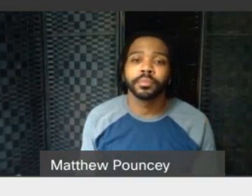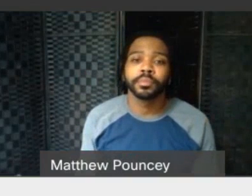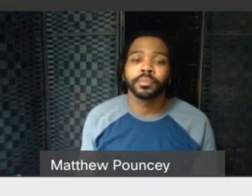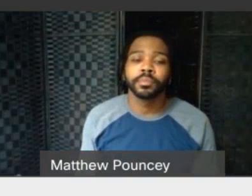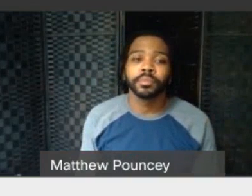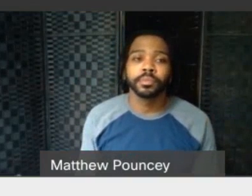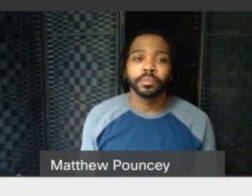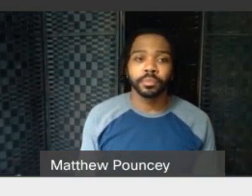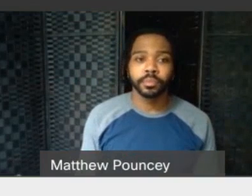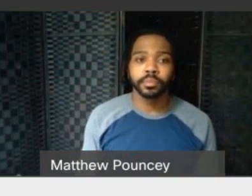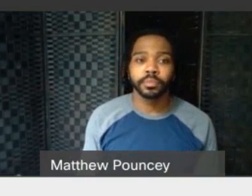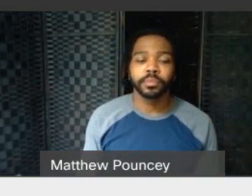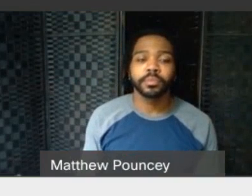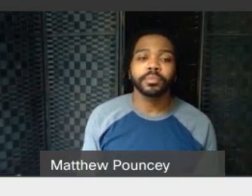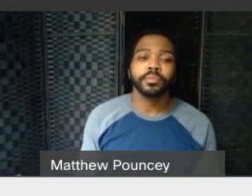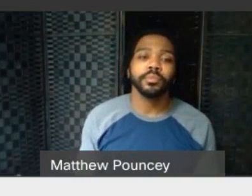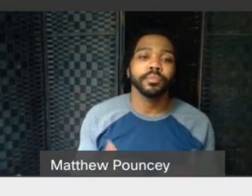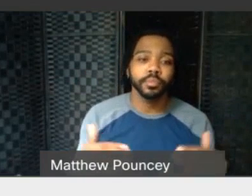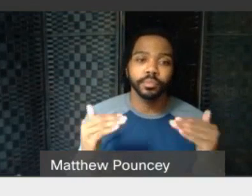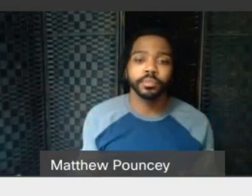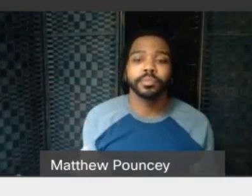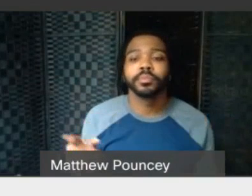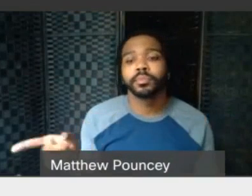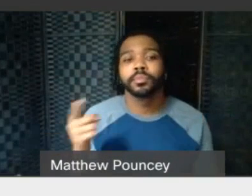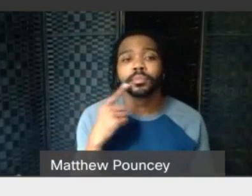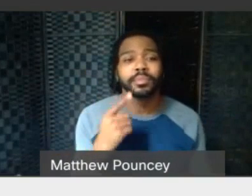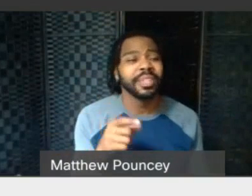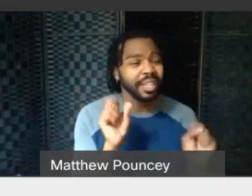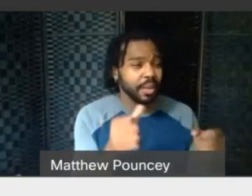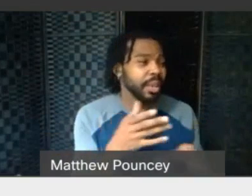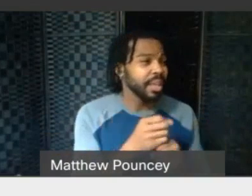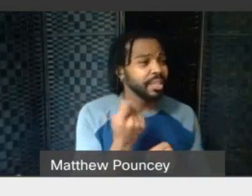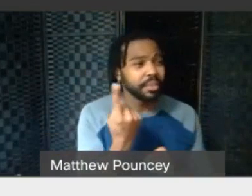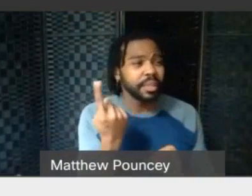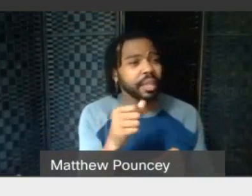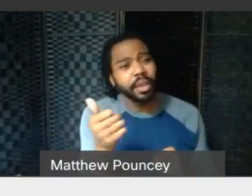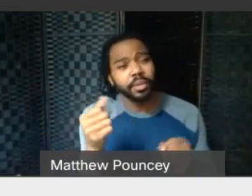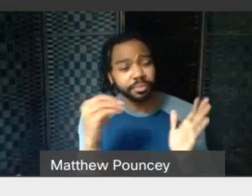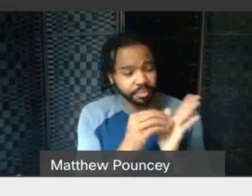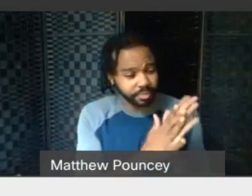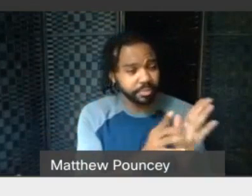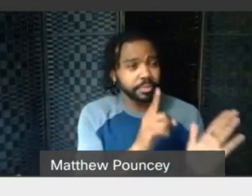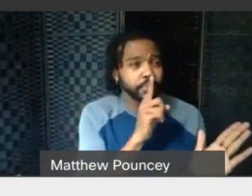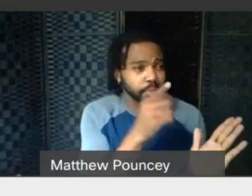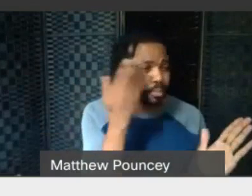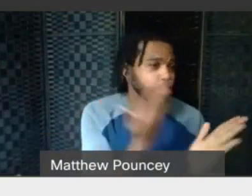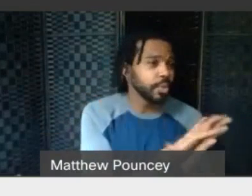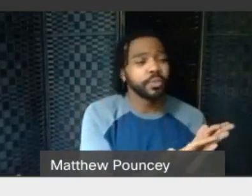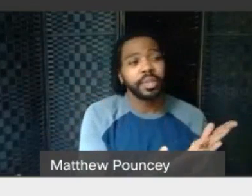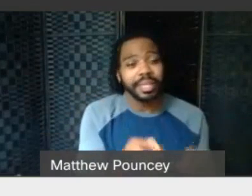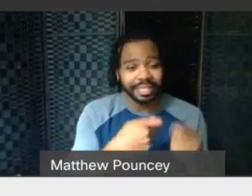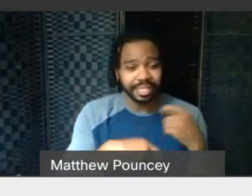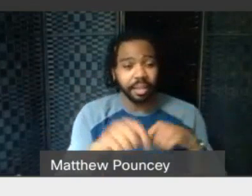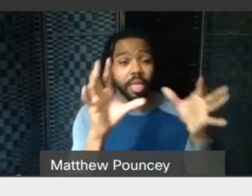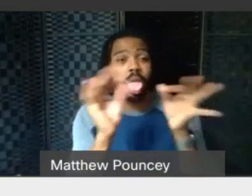It says, can we get something in writing besides the comments in this meeting that confirms that day providers should simply follow